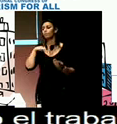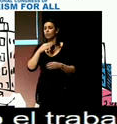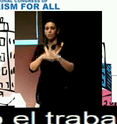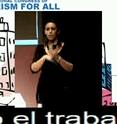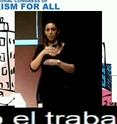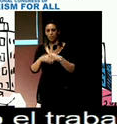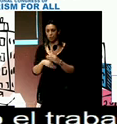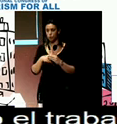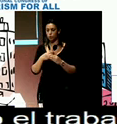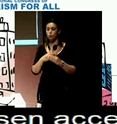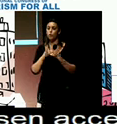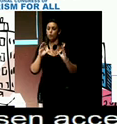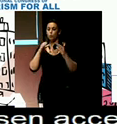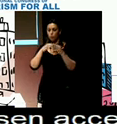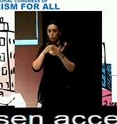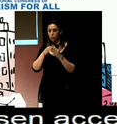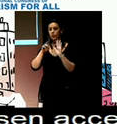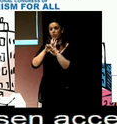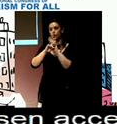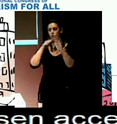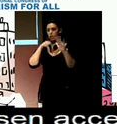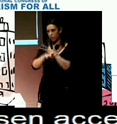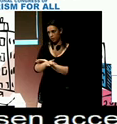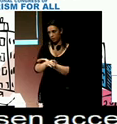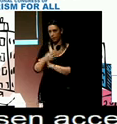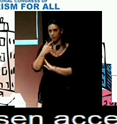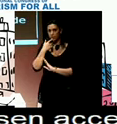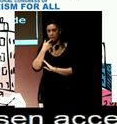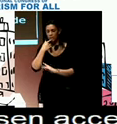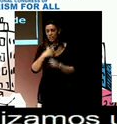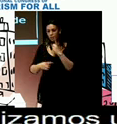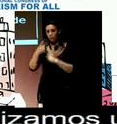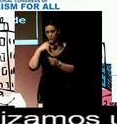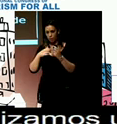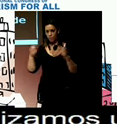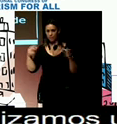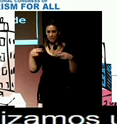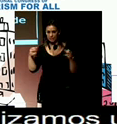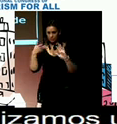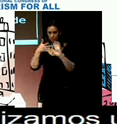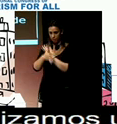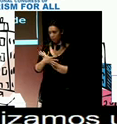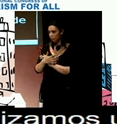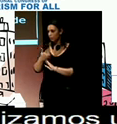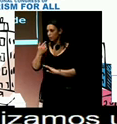We carry out a guide of accessible resources with descriptive information.